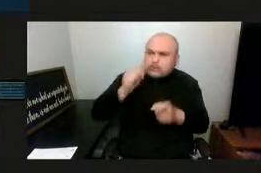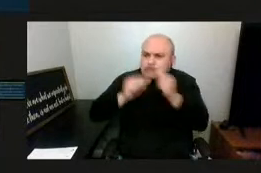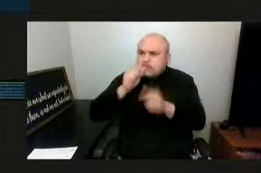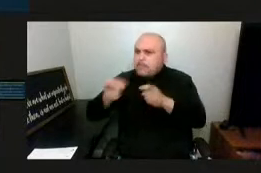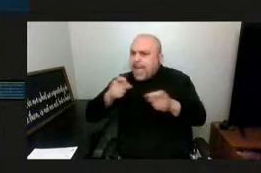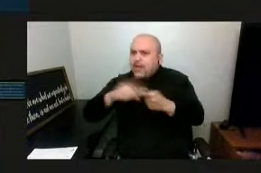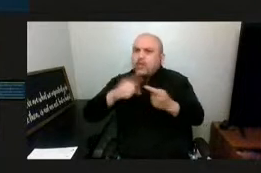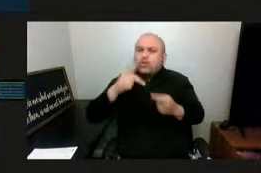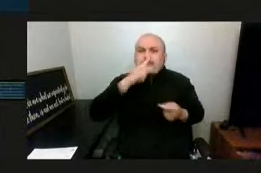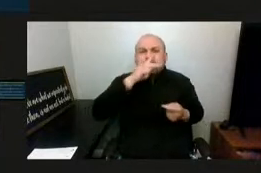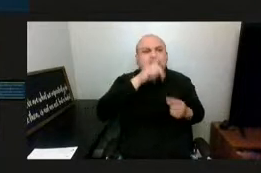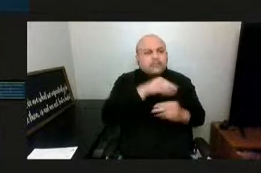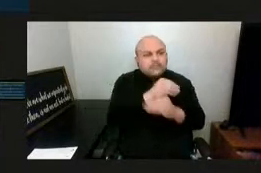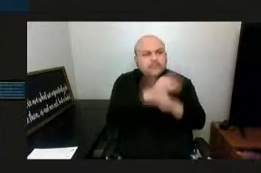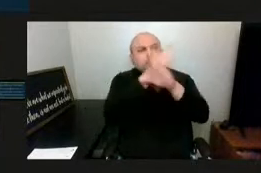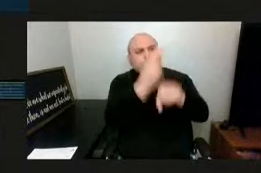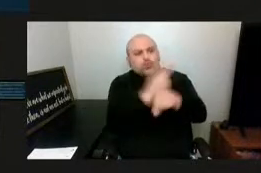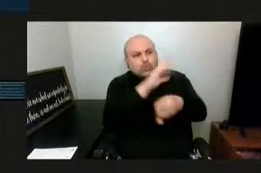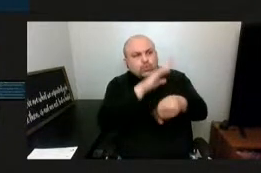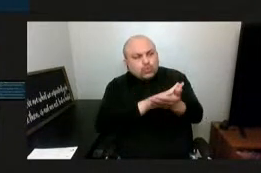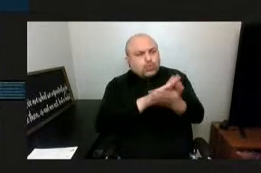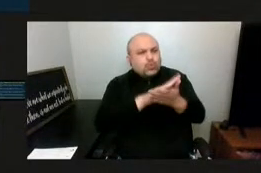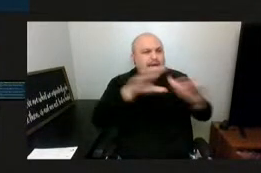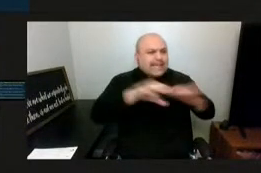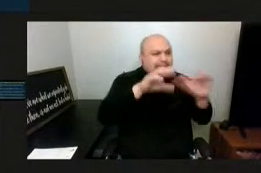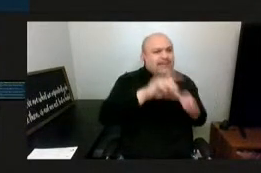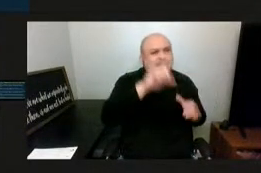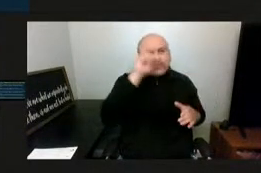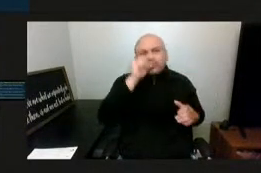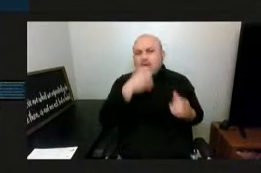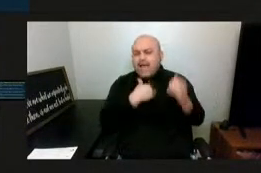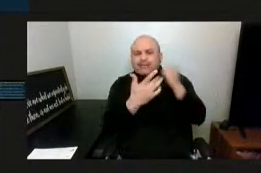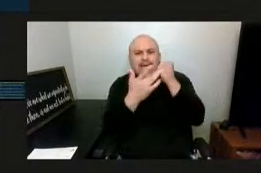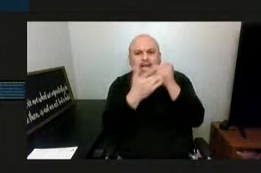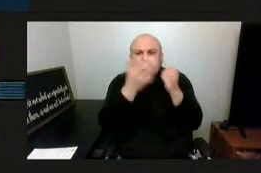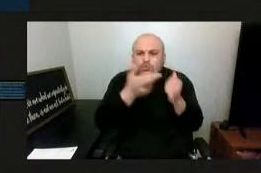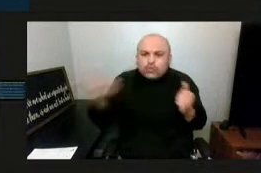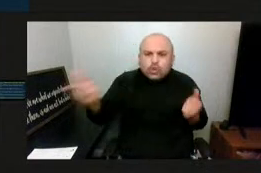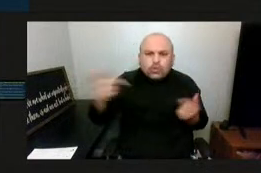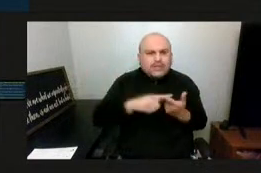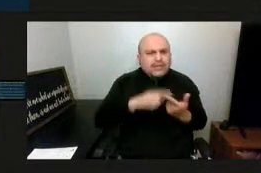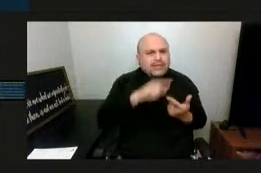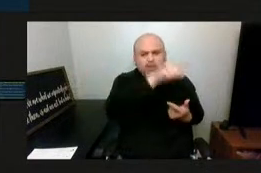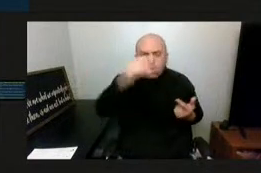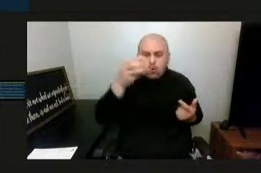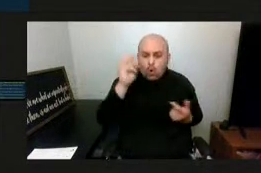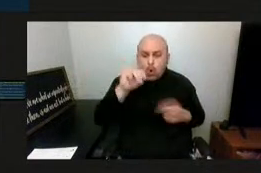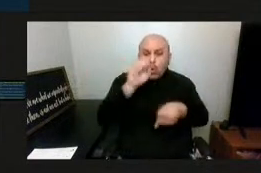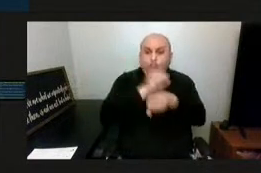school activities due to the lack of technology resources, their own workloads, sometimes even job